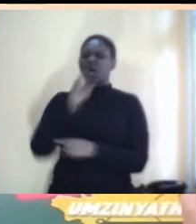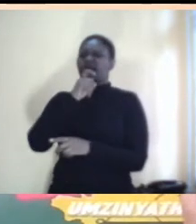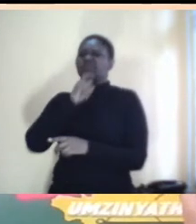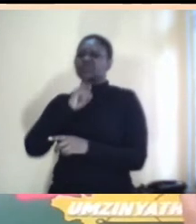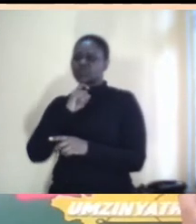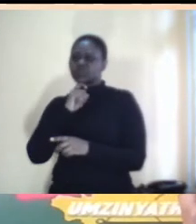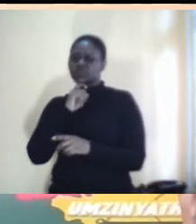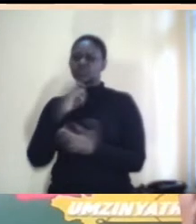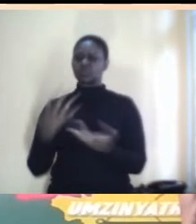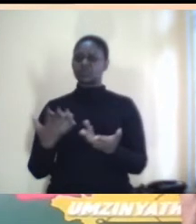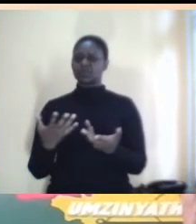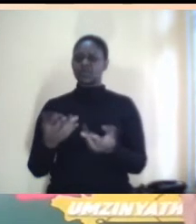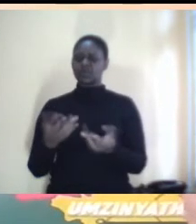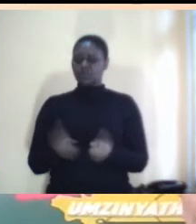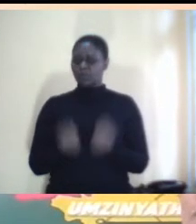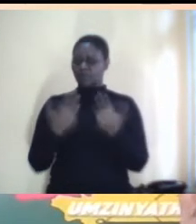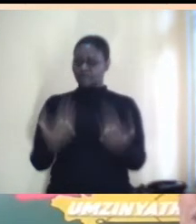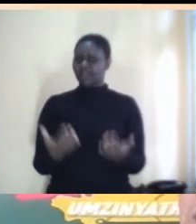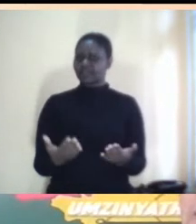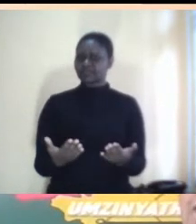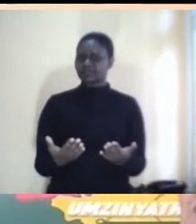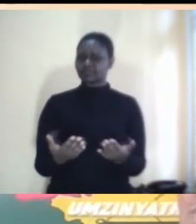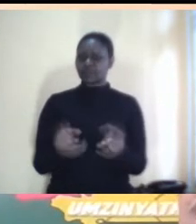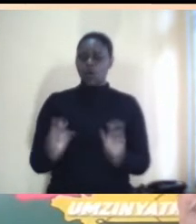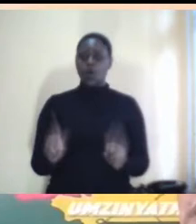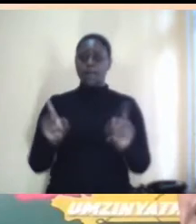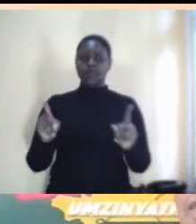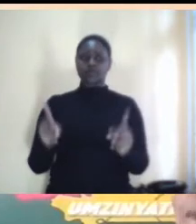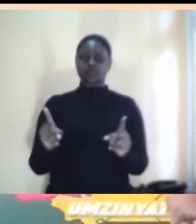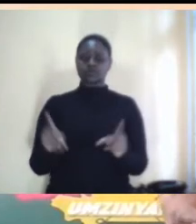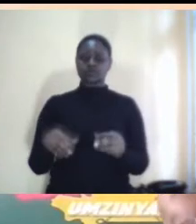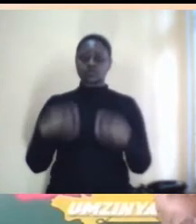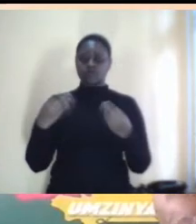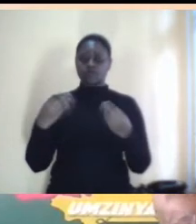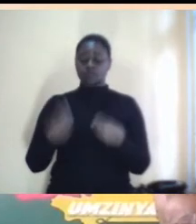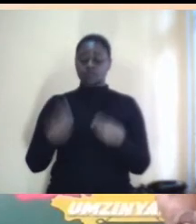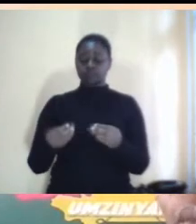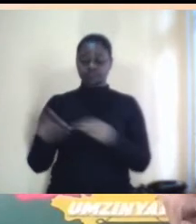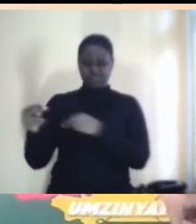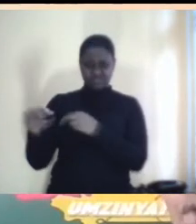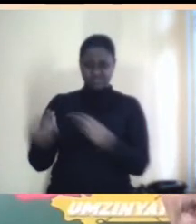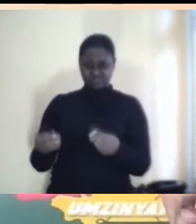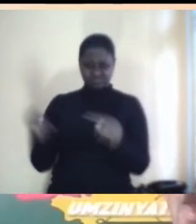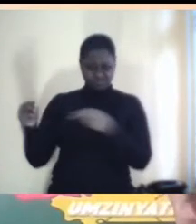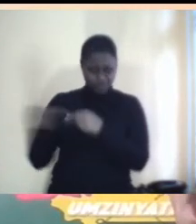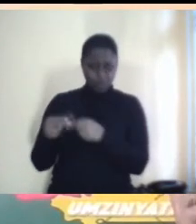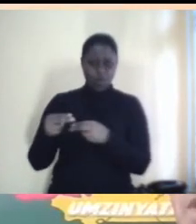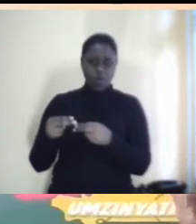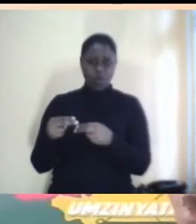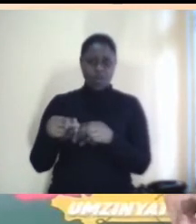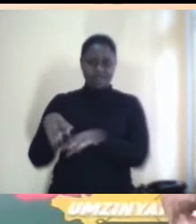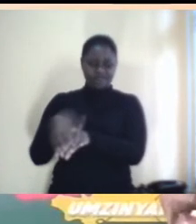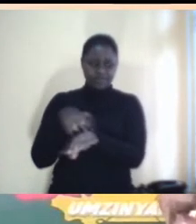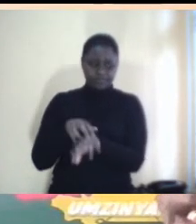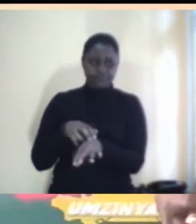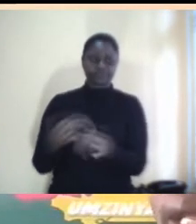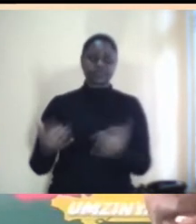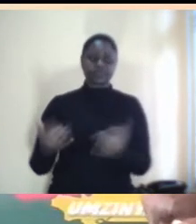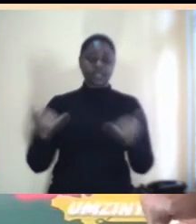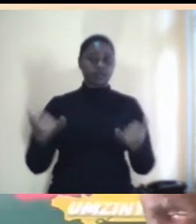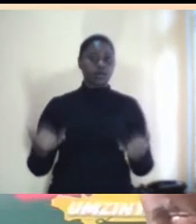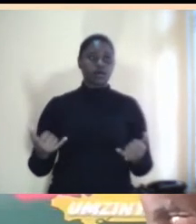to provide opportunities for small-scale farmers. Mm-hmm. Our research team is also